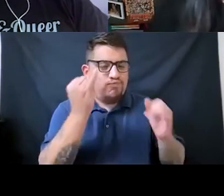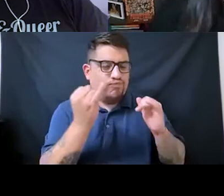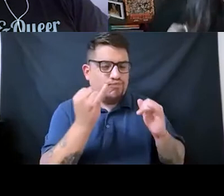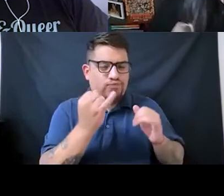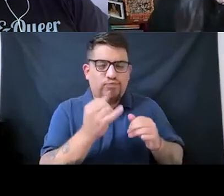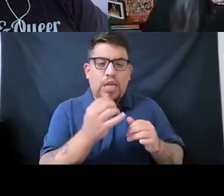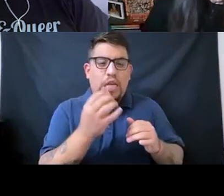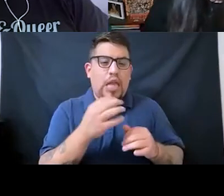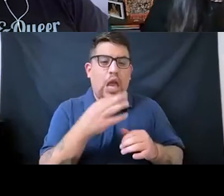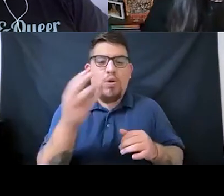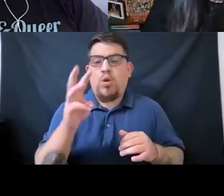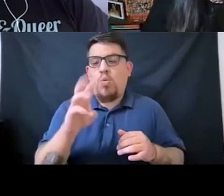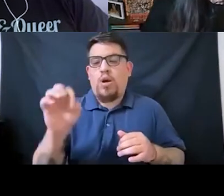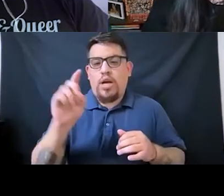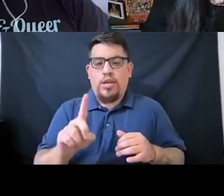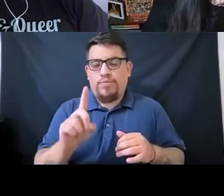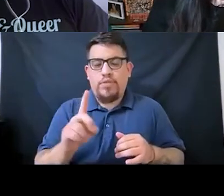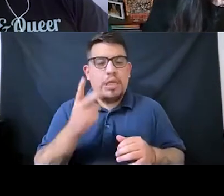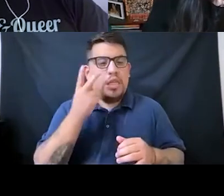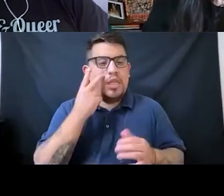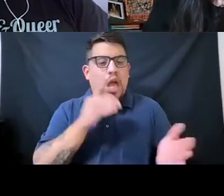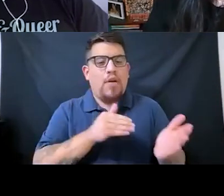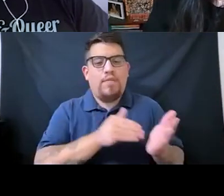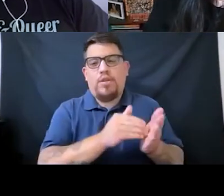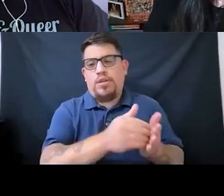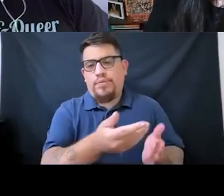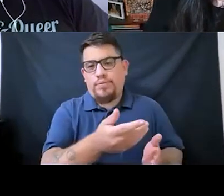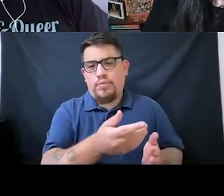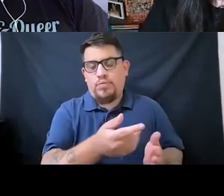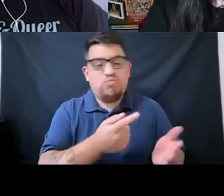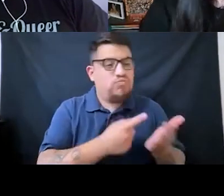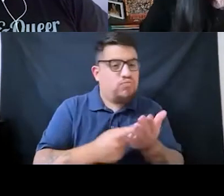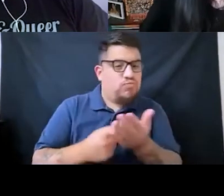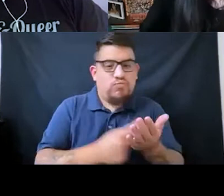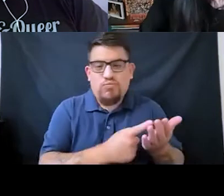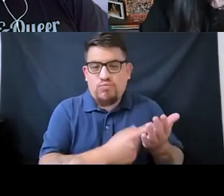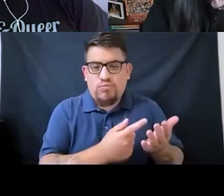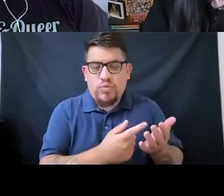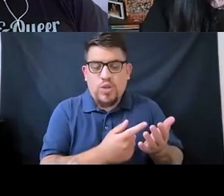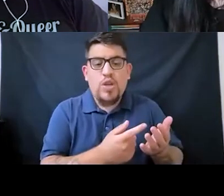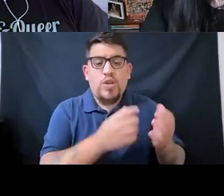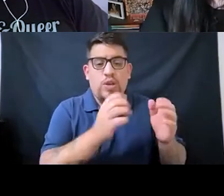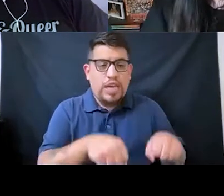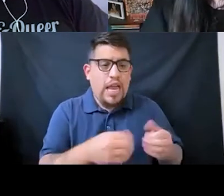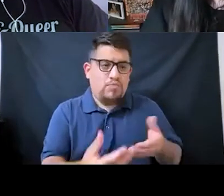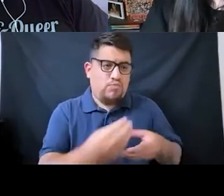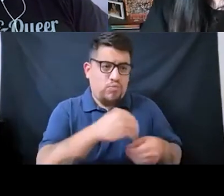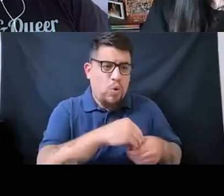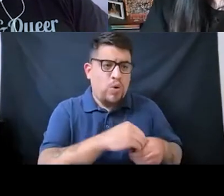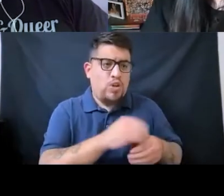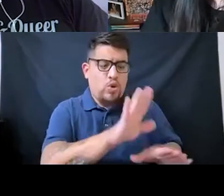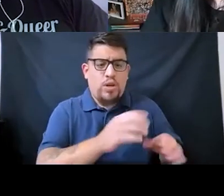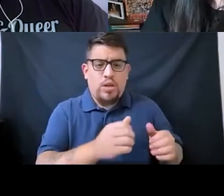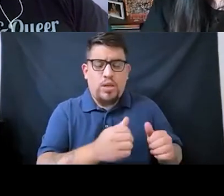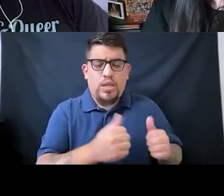on a regular basis. We discuss whether or not gaining and encouraging is something you can incorporate into your daily life.